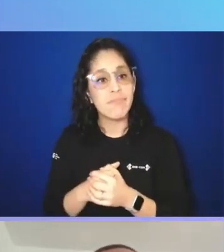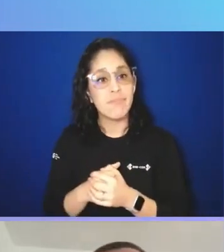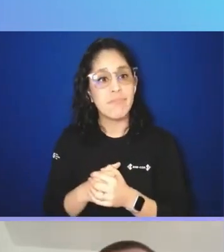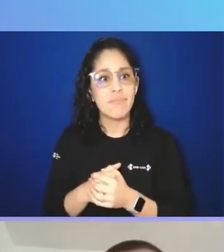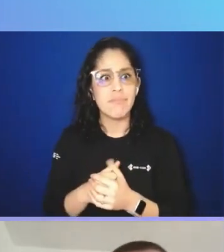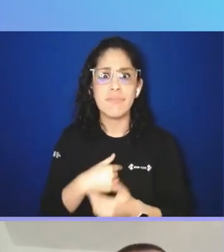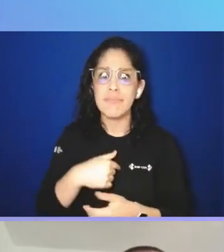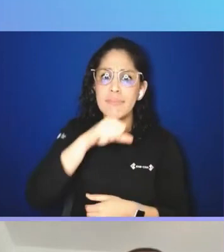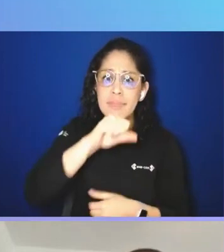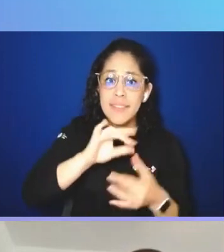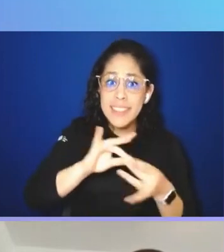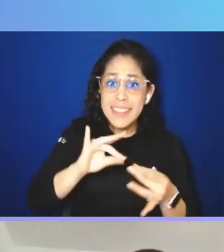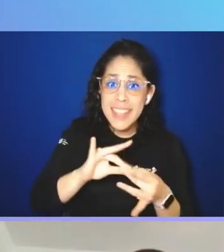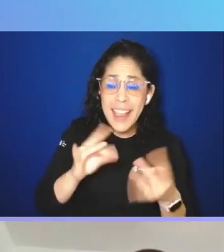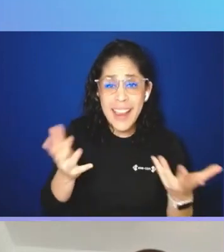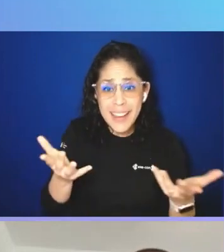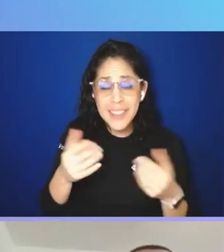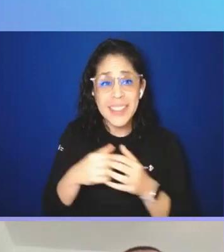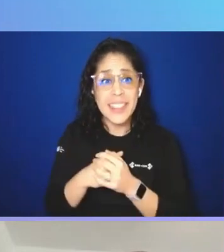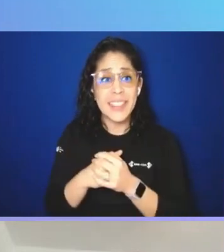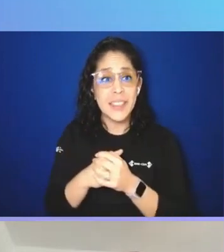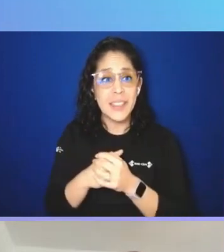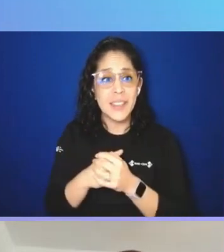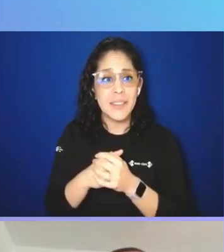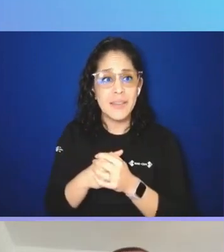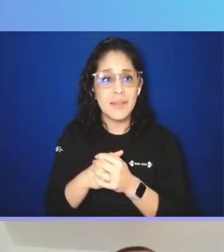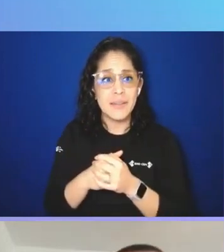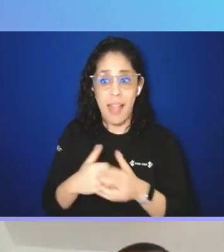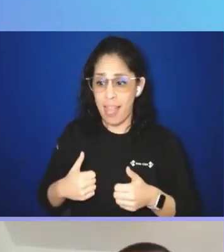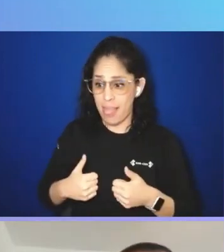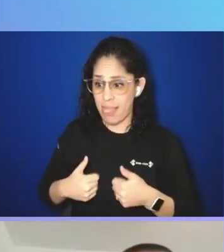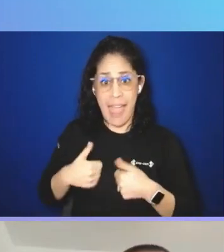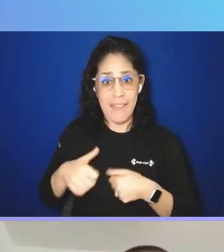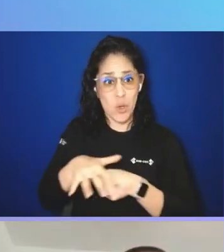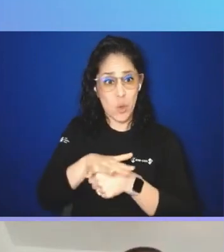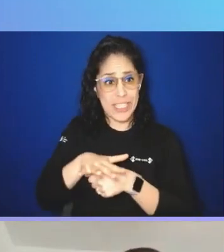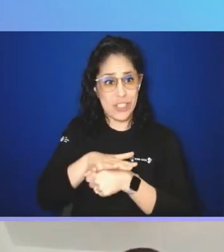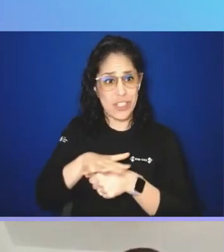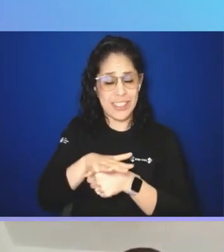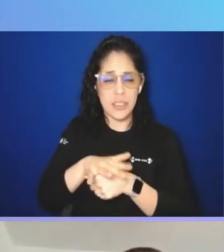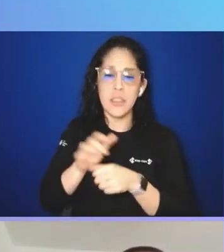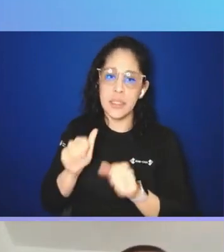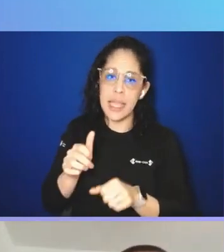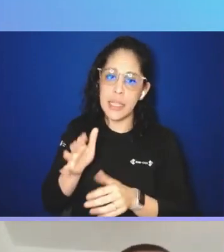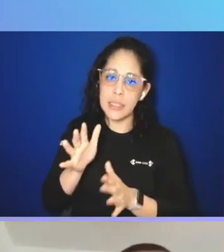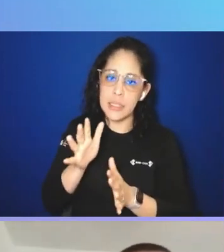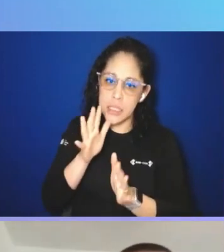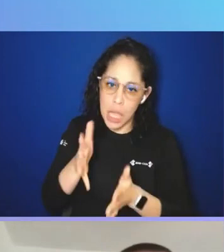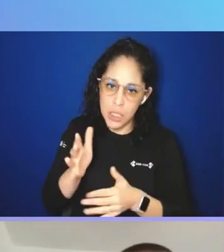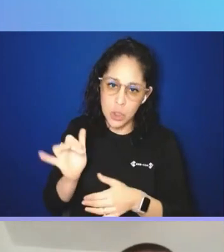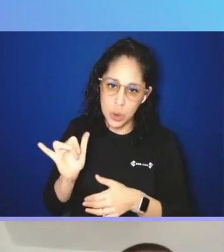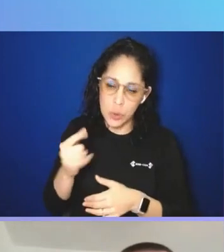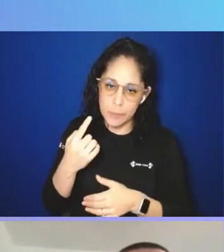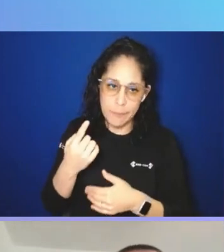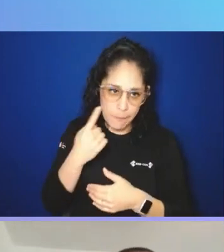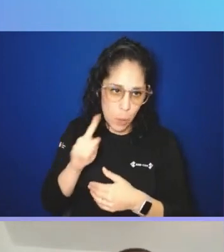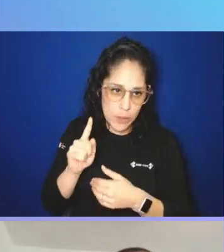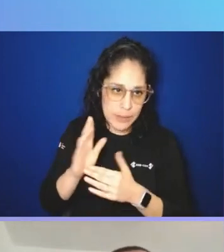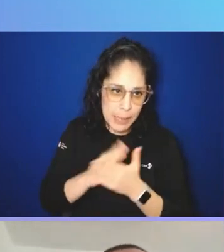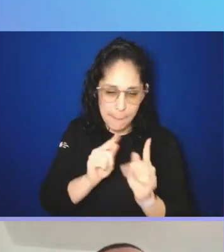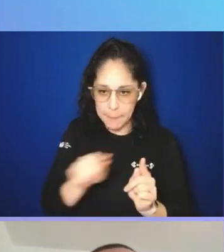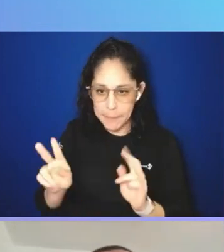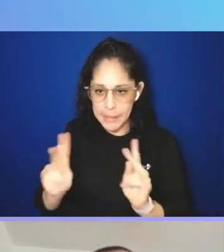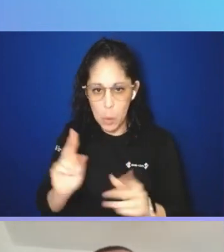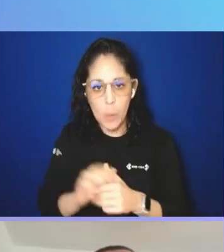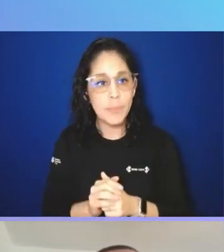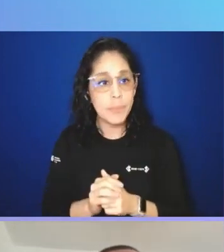say otherwise, live regions can also kind of suck for some people. Briefly, a